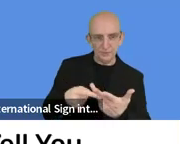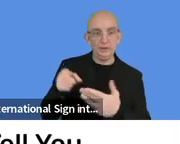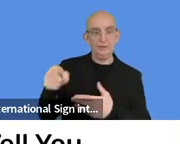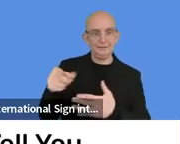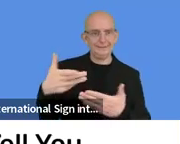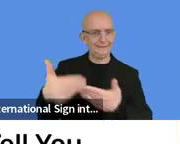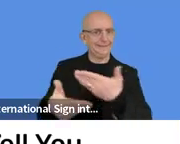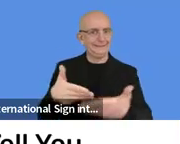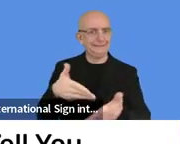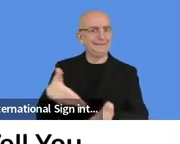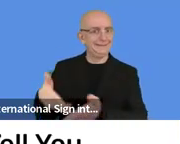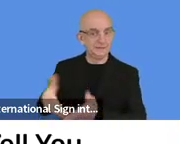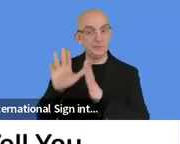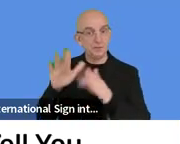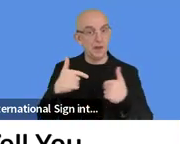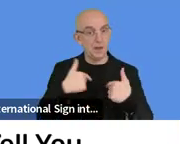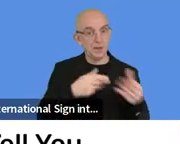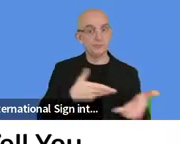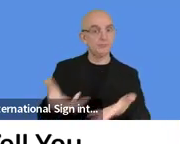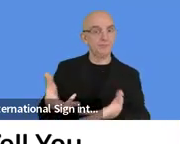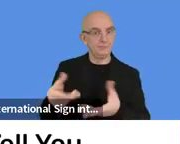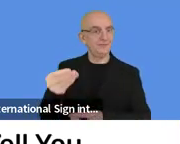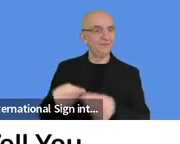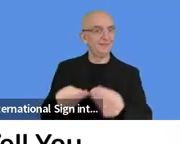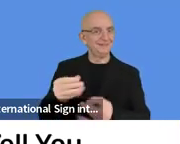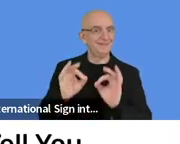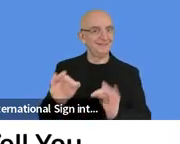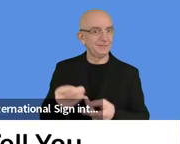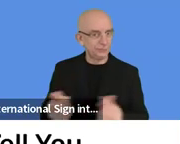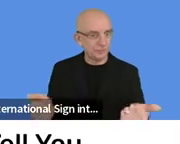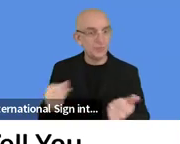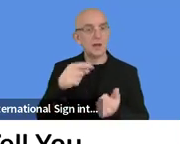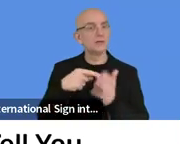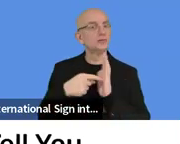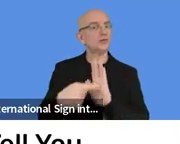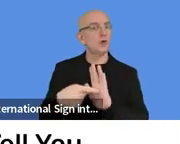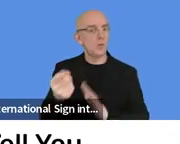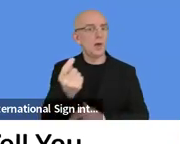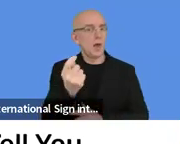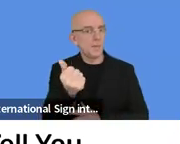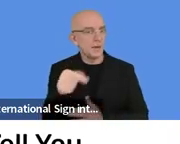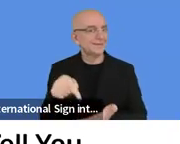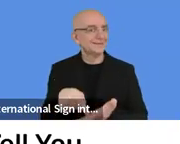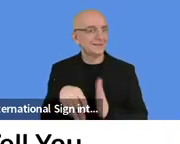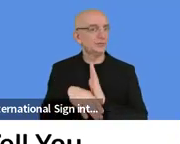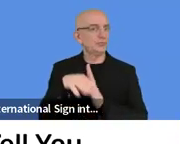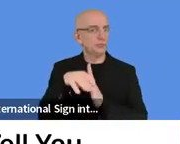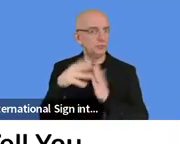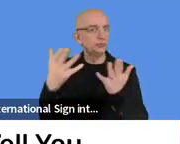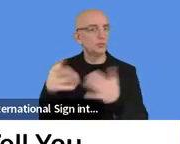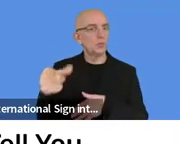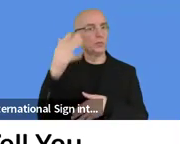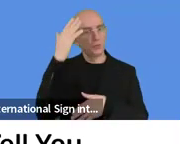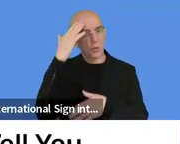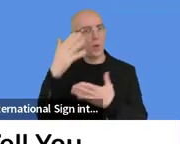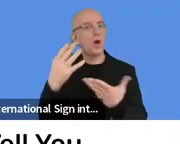Ask your stakeholders. If you listen to your stakeholders, they will tell you what they want. There's nothing anyone likes